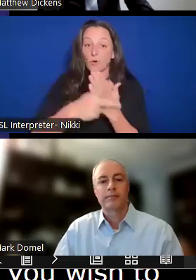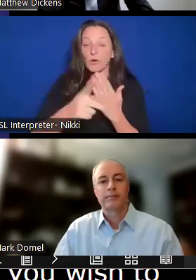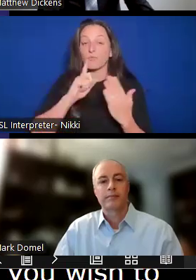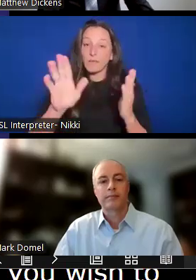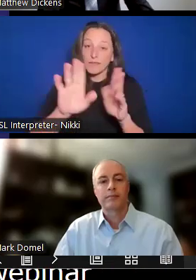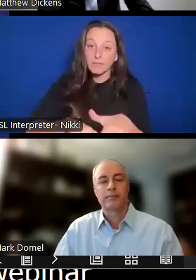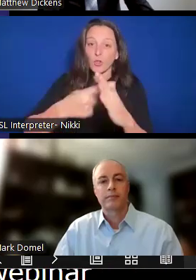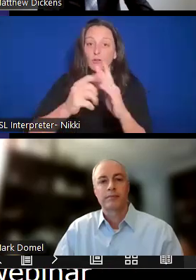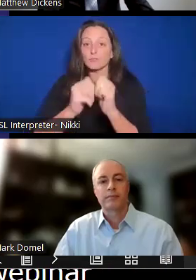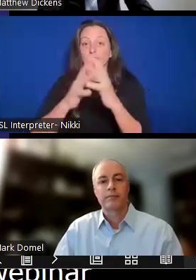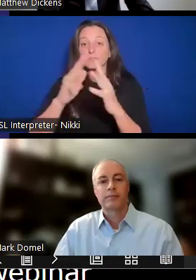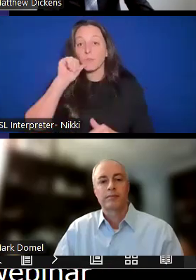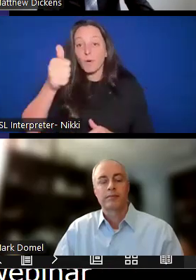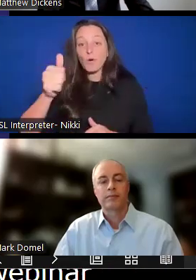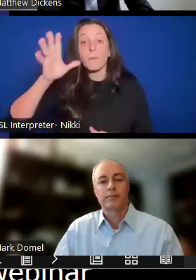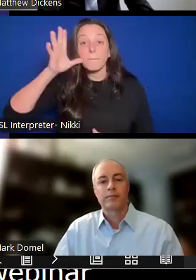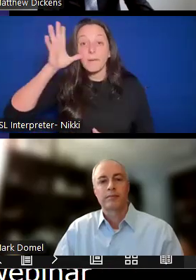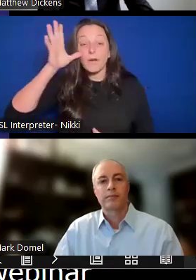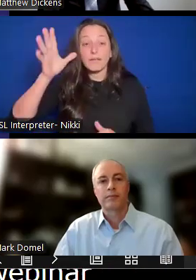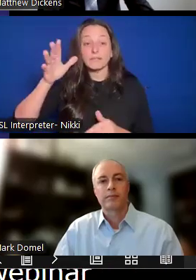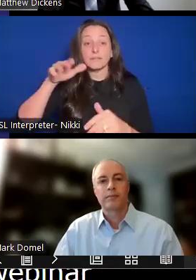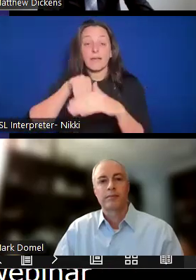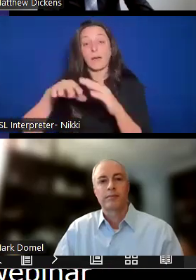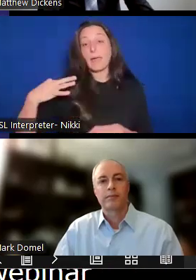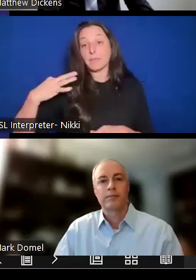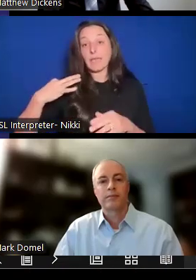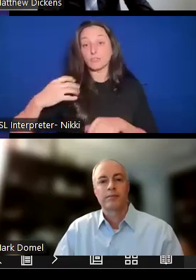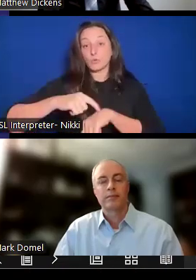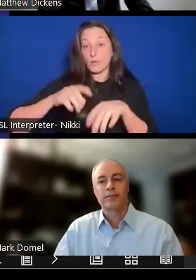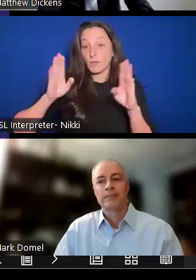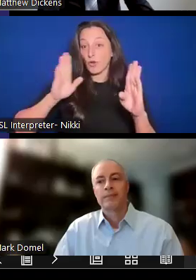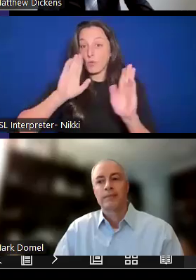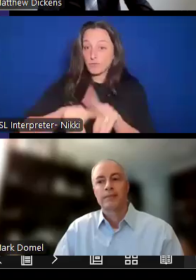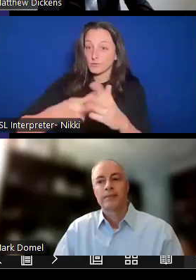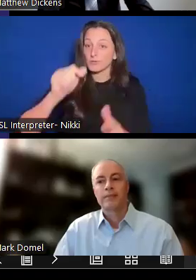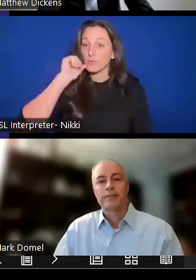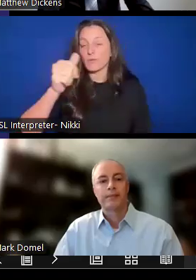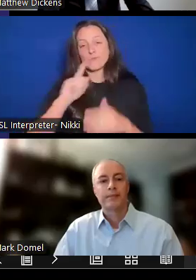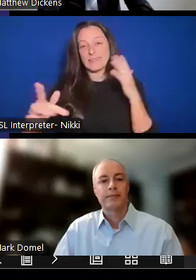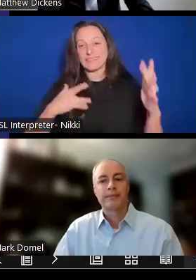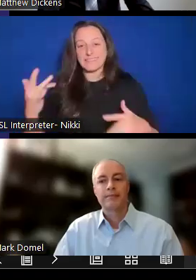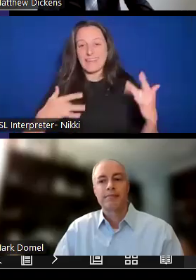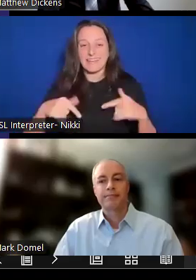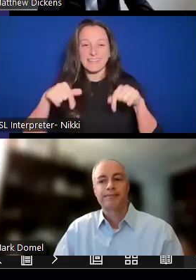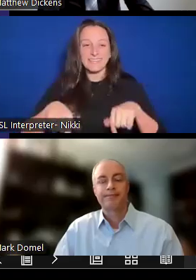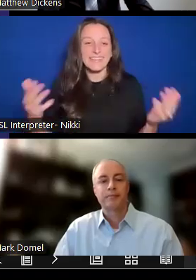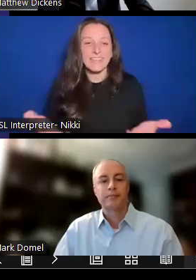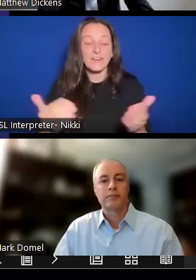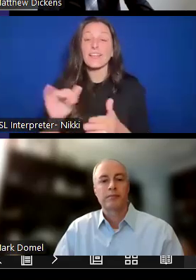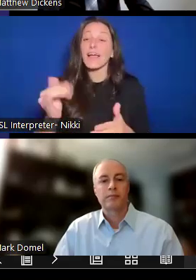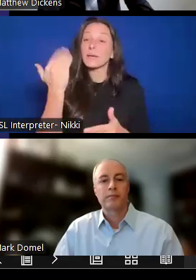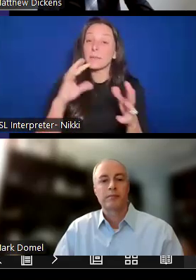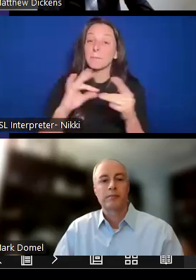launching tomorrow. Parent application window opens tomorrow. So we're all very excited here at the Comptroller's office. As mentioned, my name is